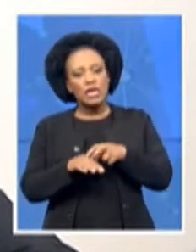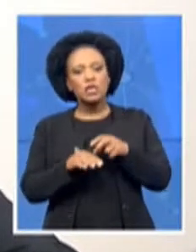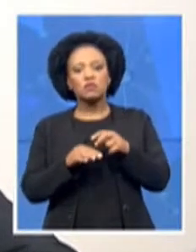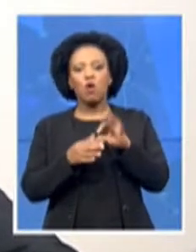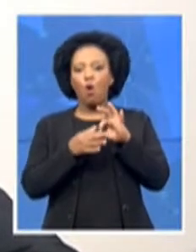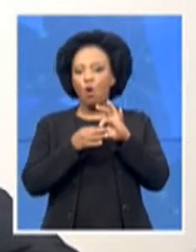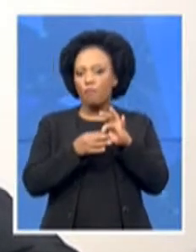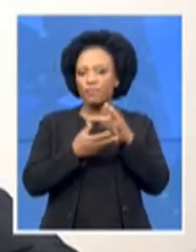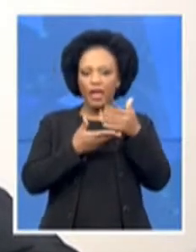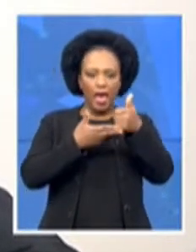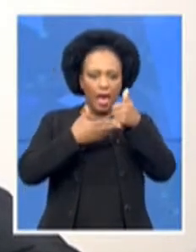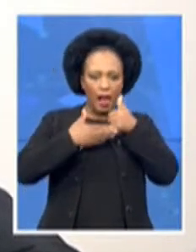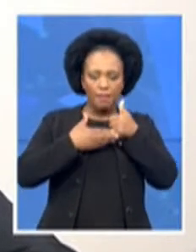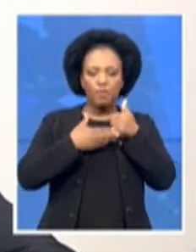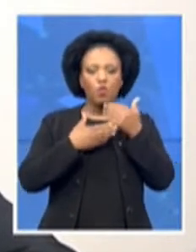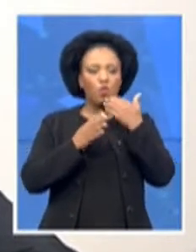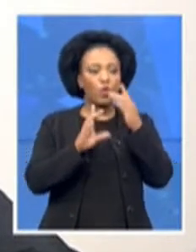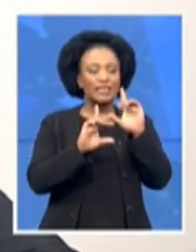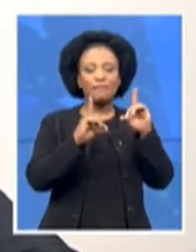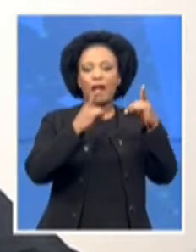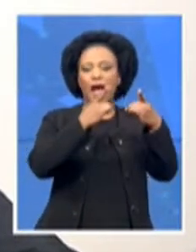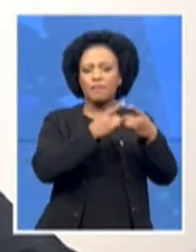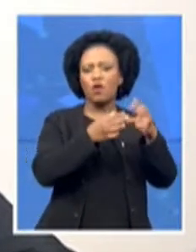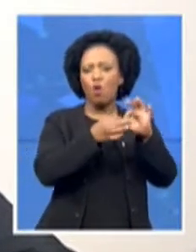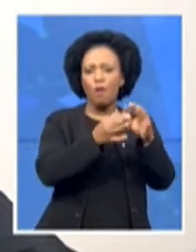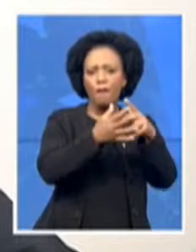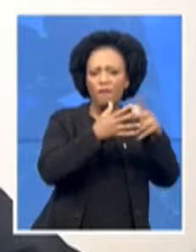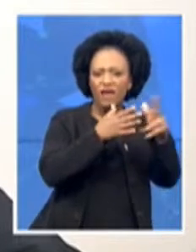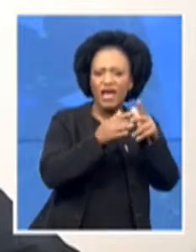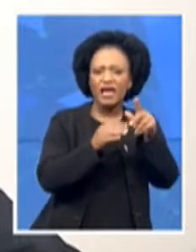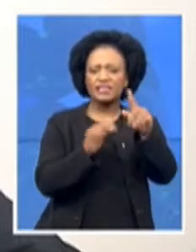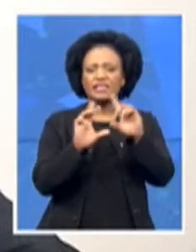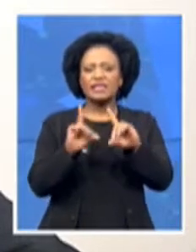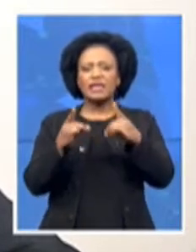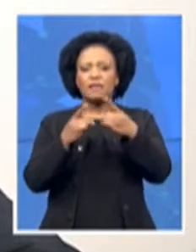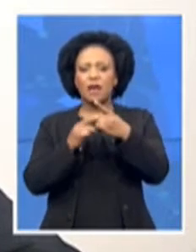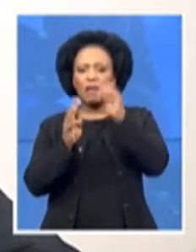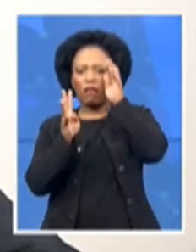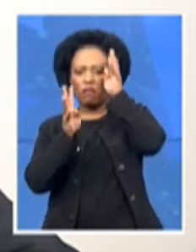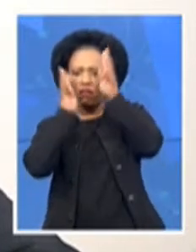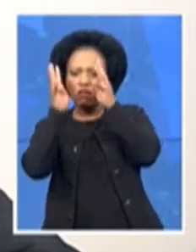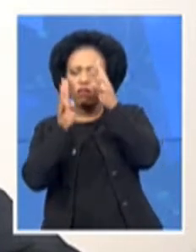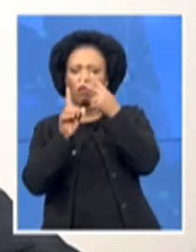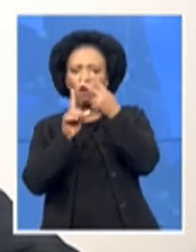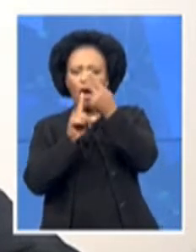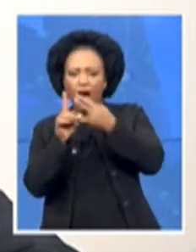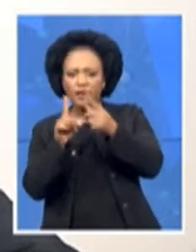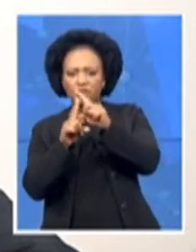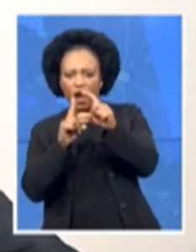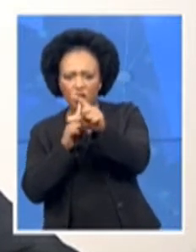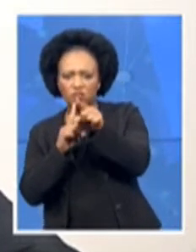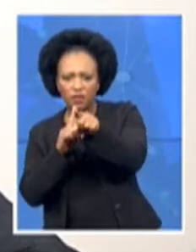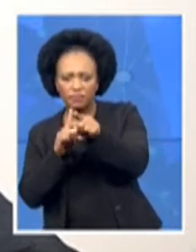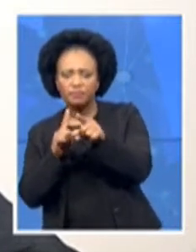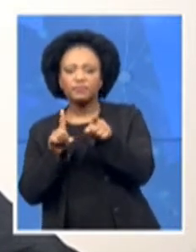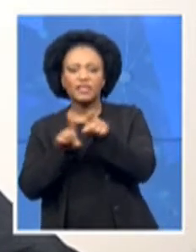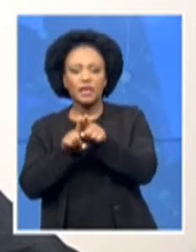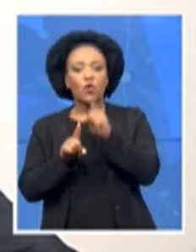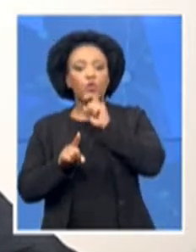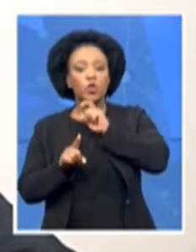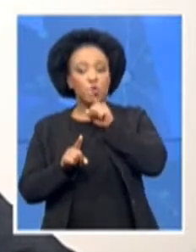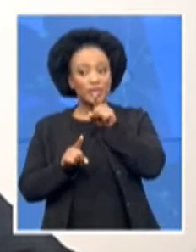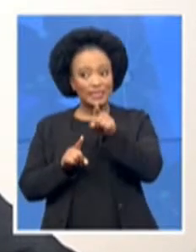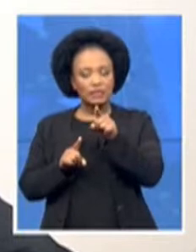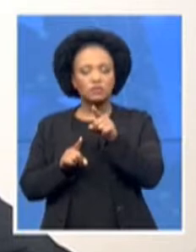and recreation, so that we can then make this available and that it can be used to make sure that we can have even more